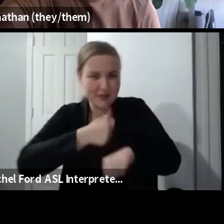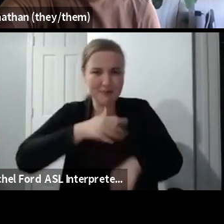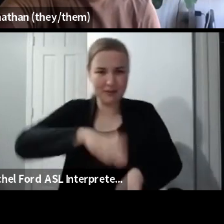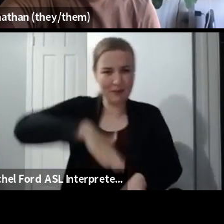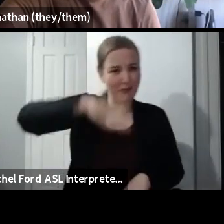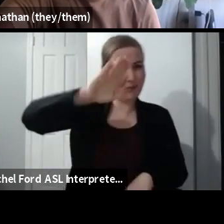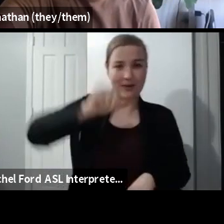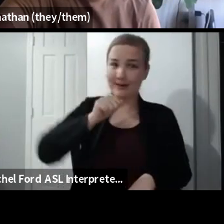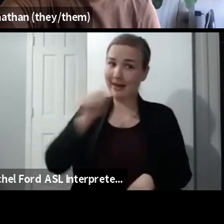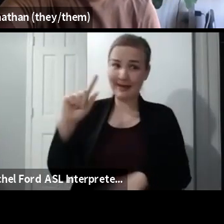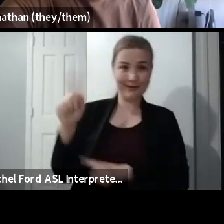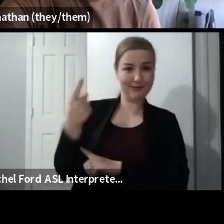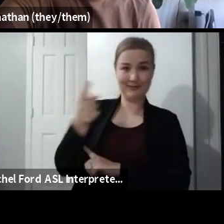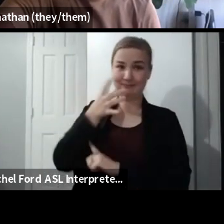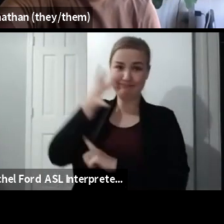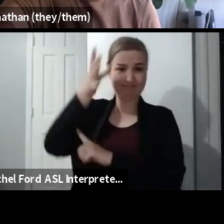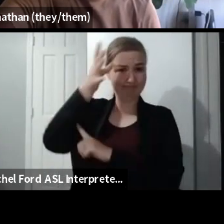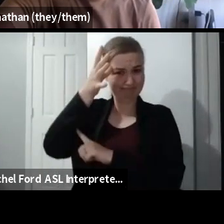think about it,